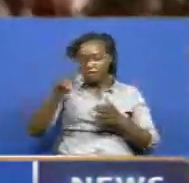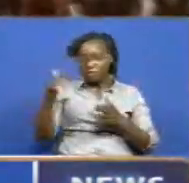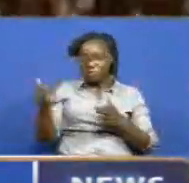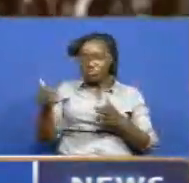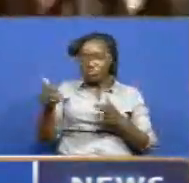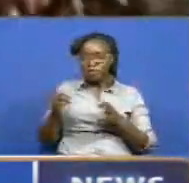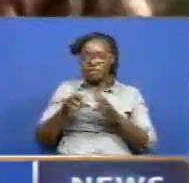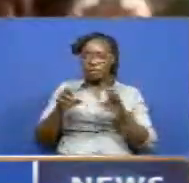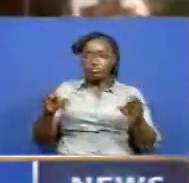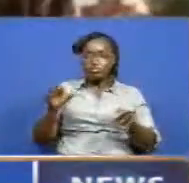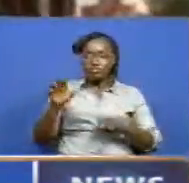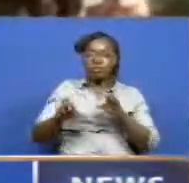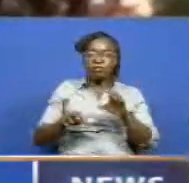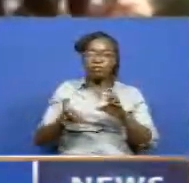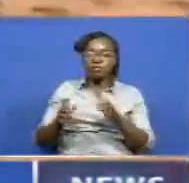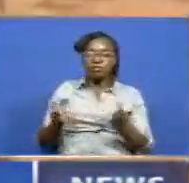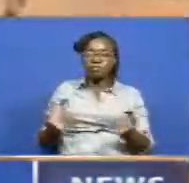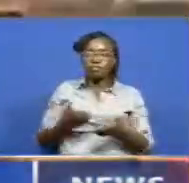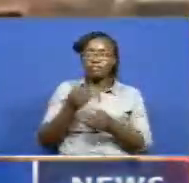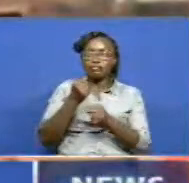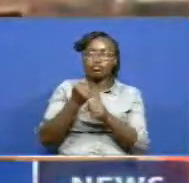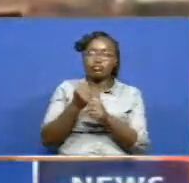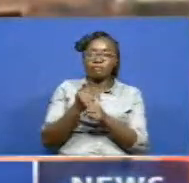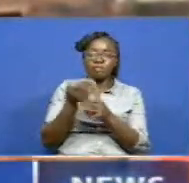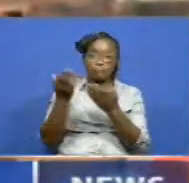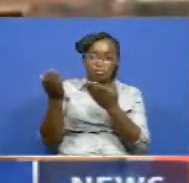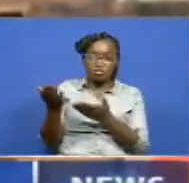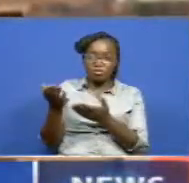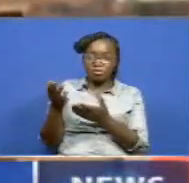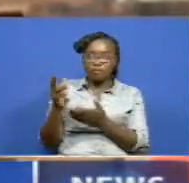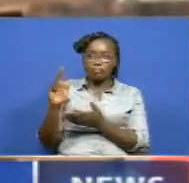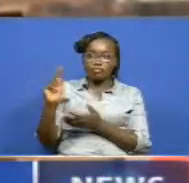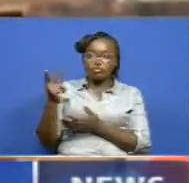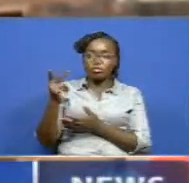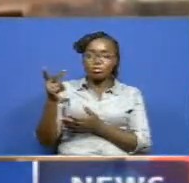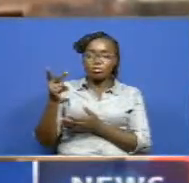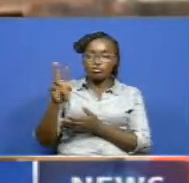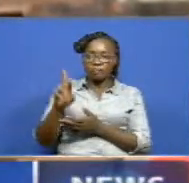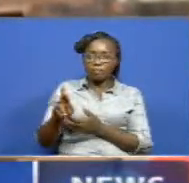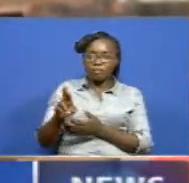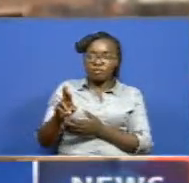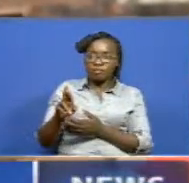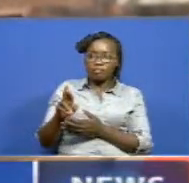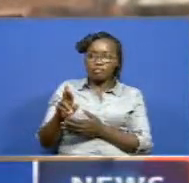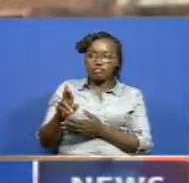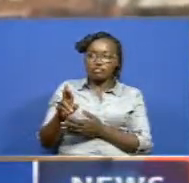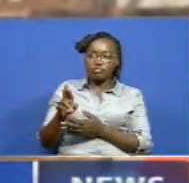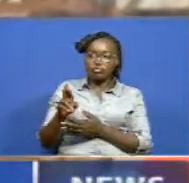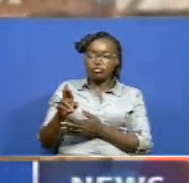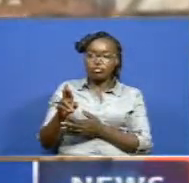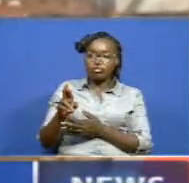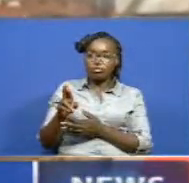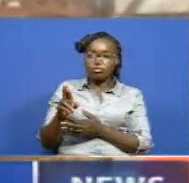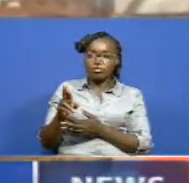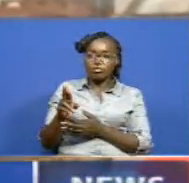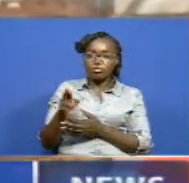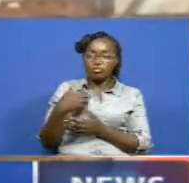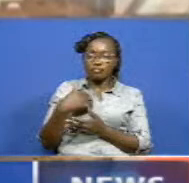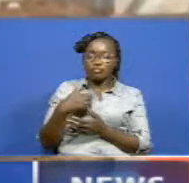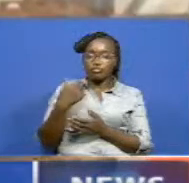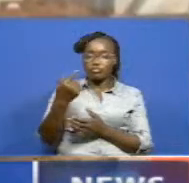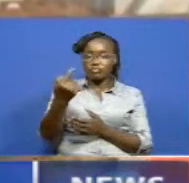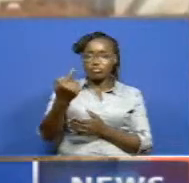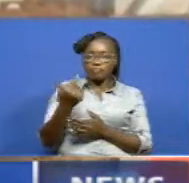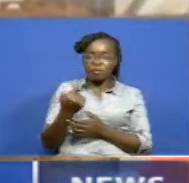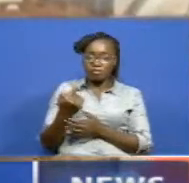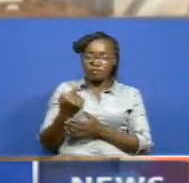their animals, and scale up operations at the abattoir. I know that Kenya Railways would want to be able to haul freight to and fro